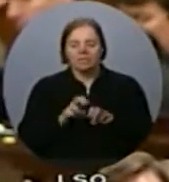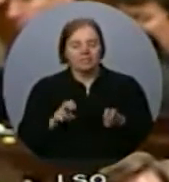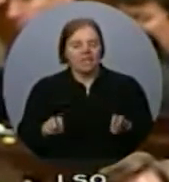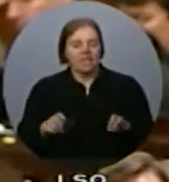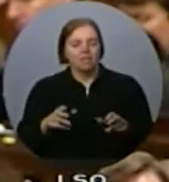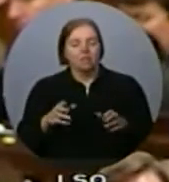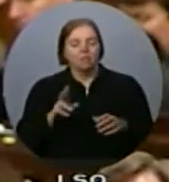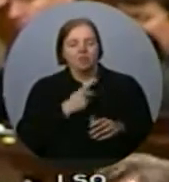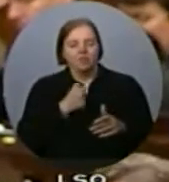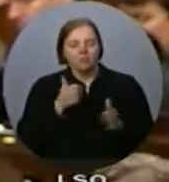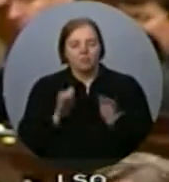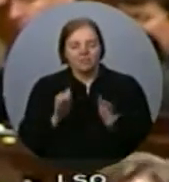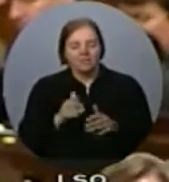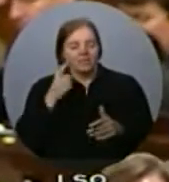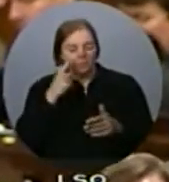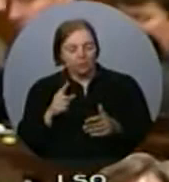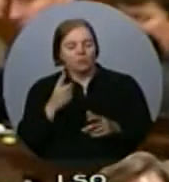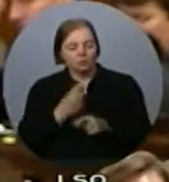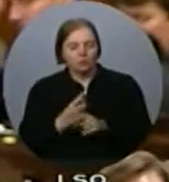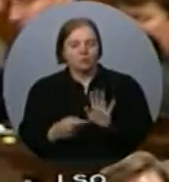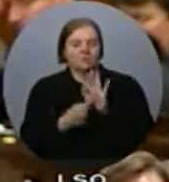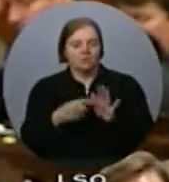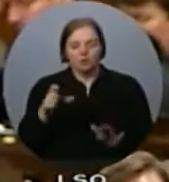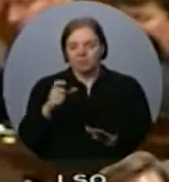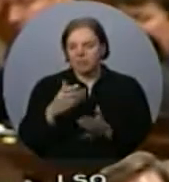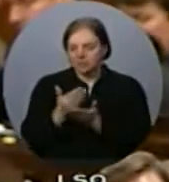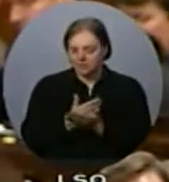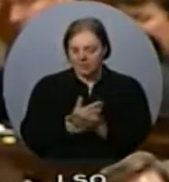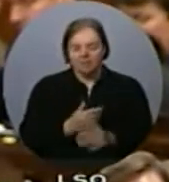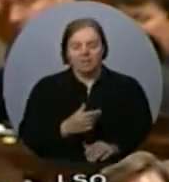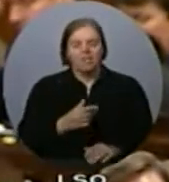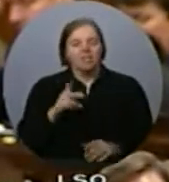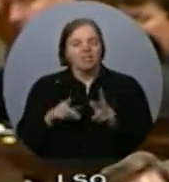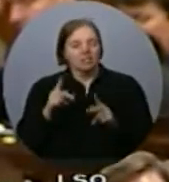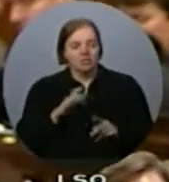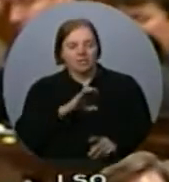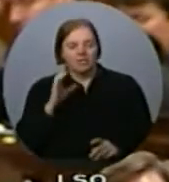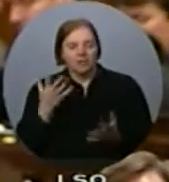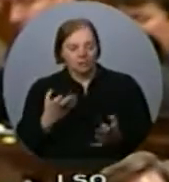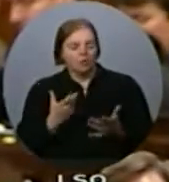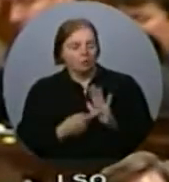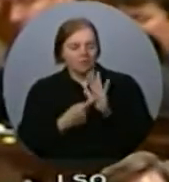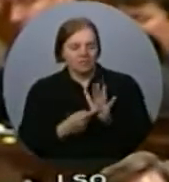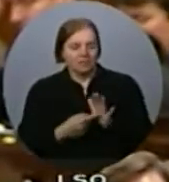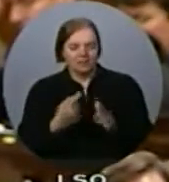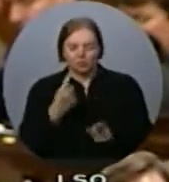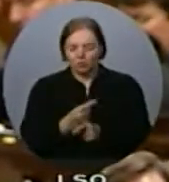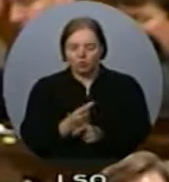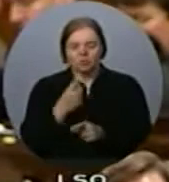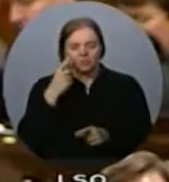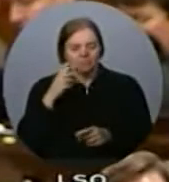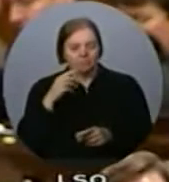represented. Mr. Speaker, Canadians rightly expect fair and principled representation in their democratic institutions. The Fair Representation